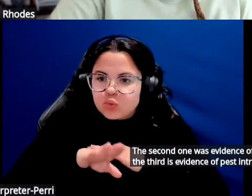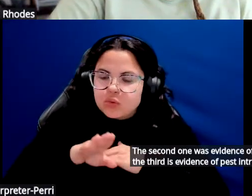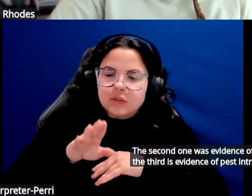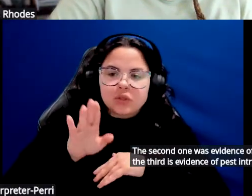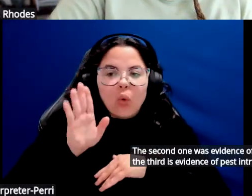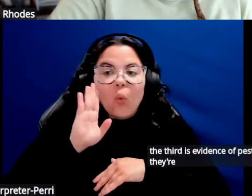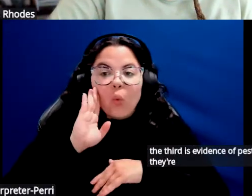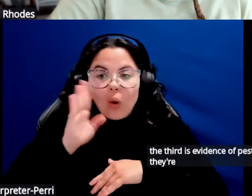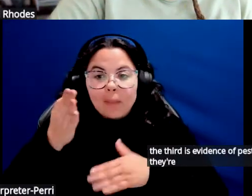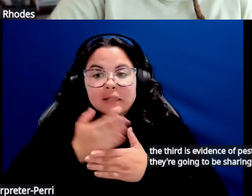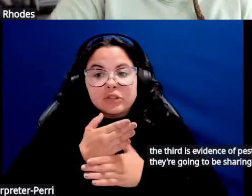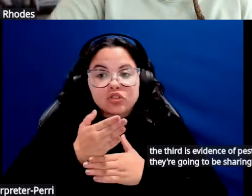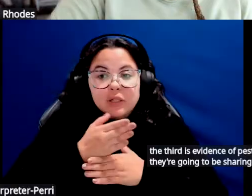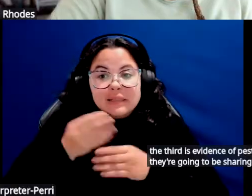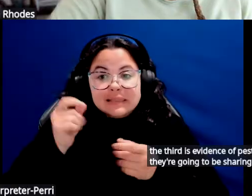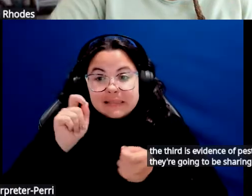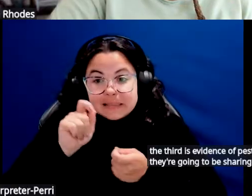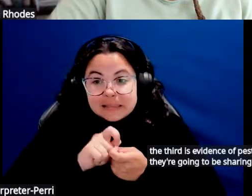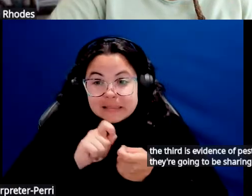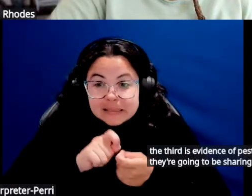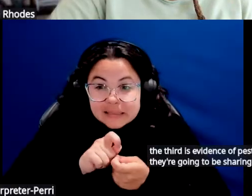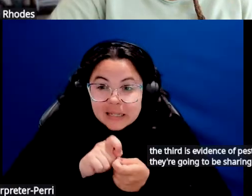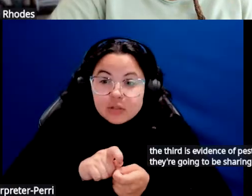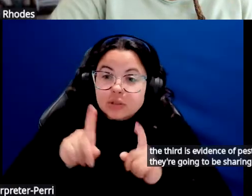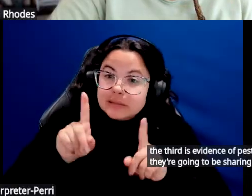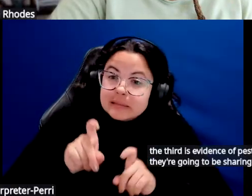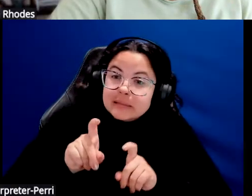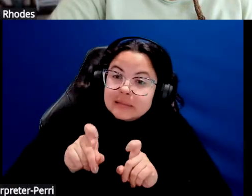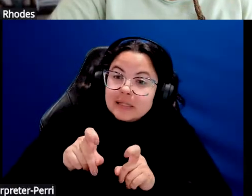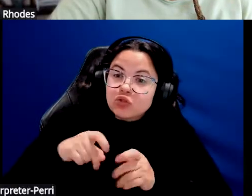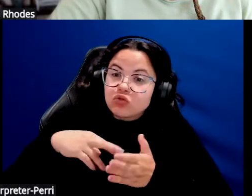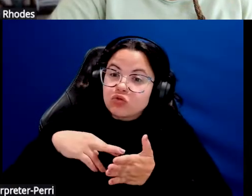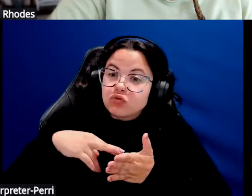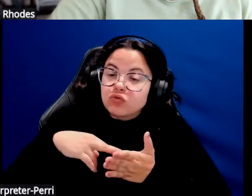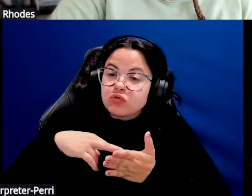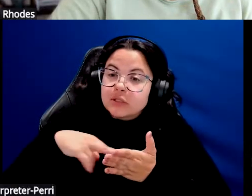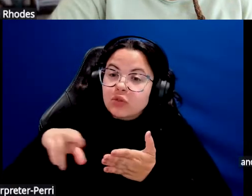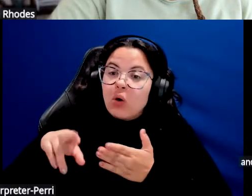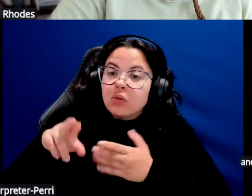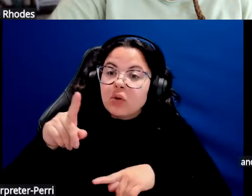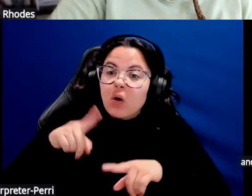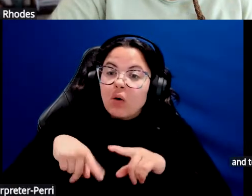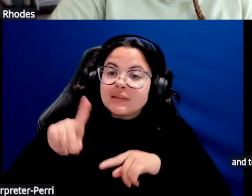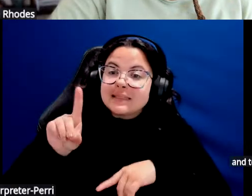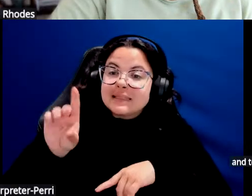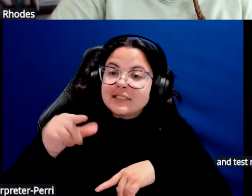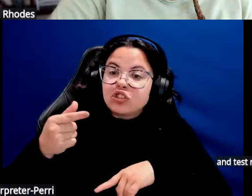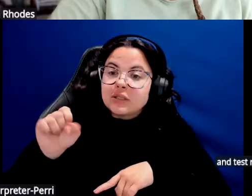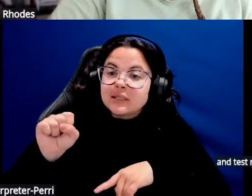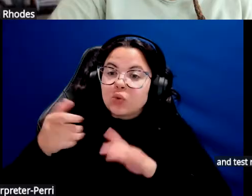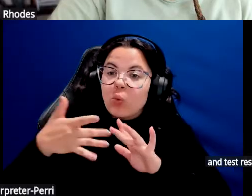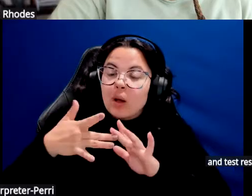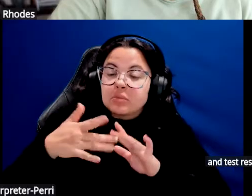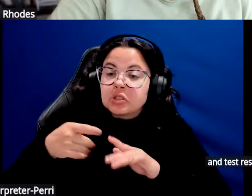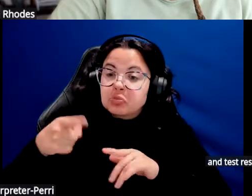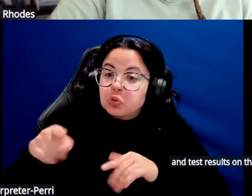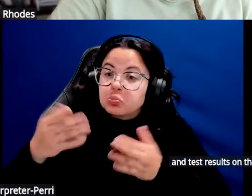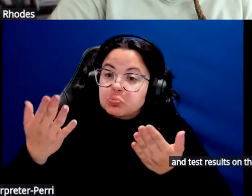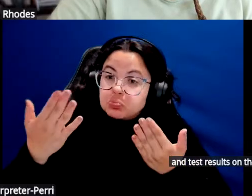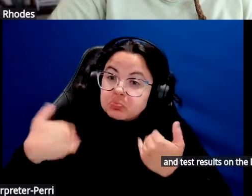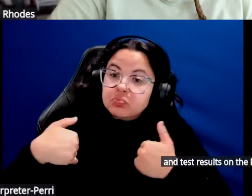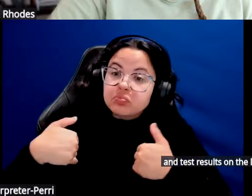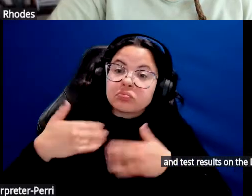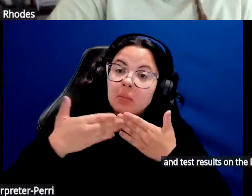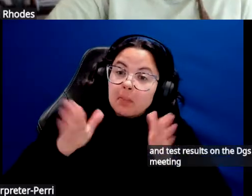be sharing details and test results on the DGS website, and everyone is invited to a public